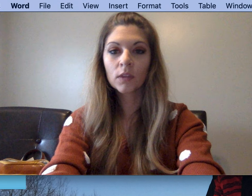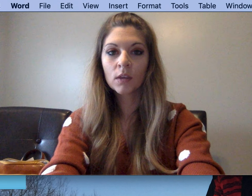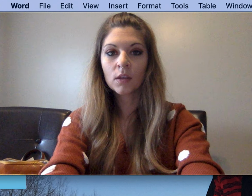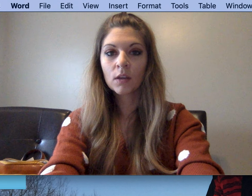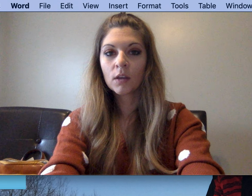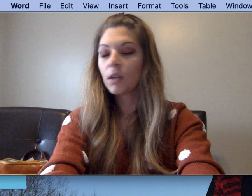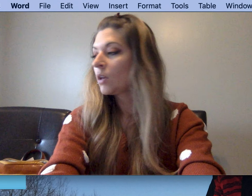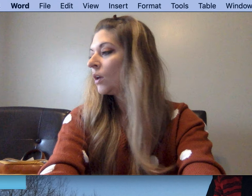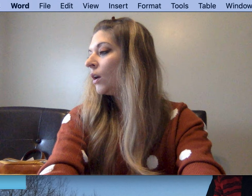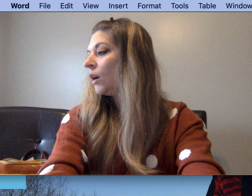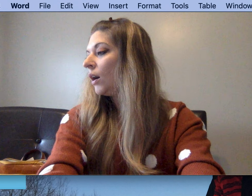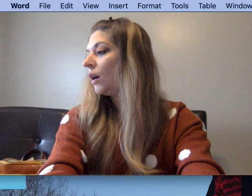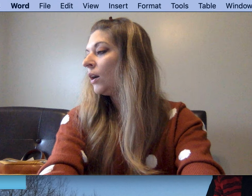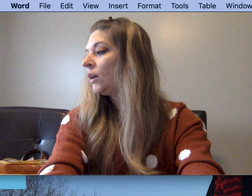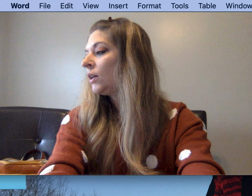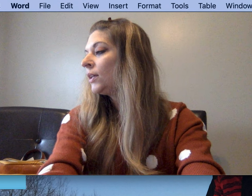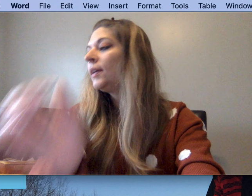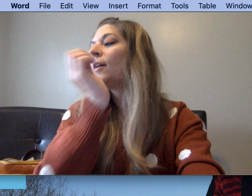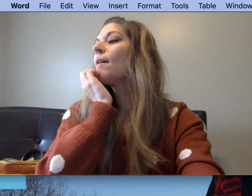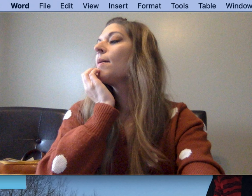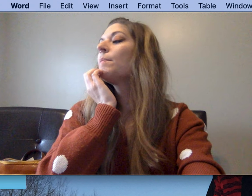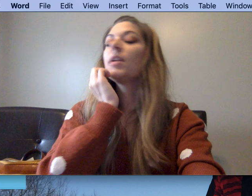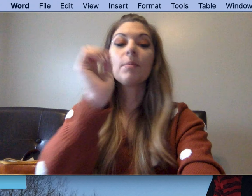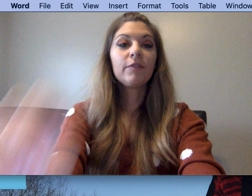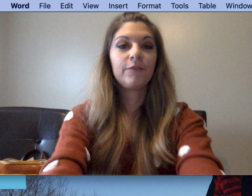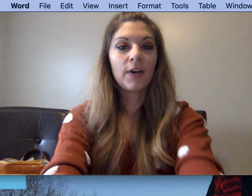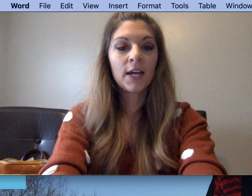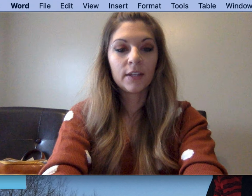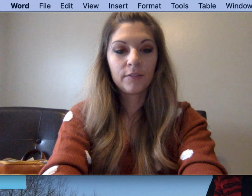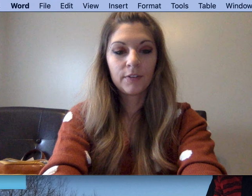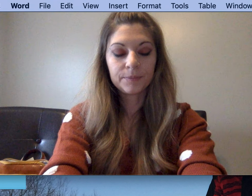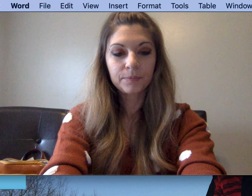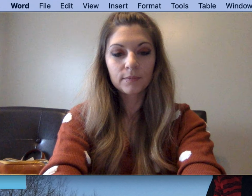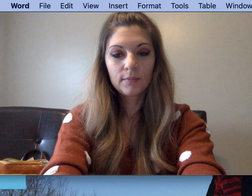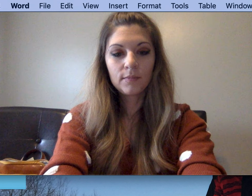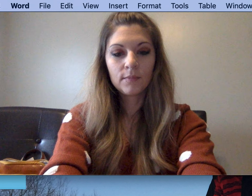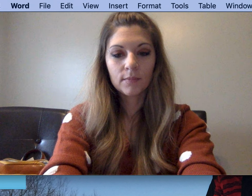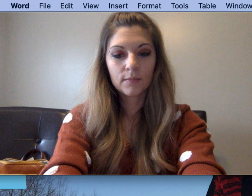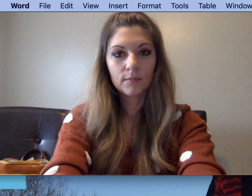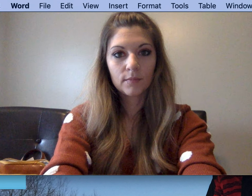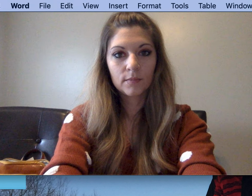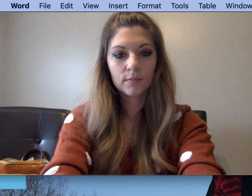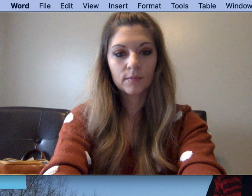Number 5